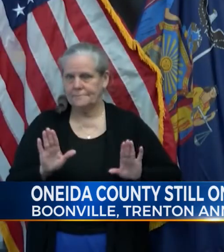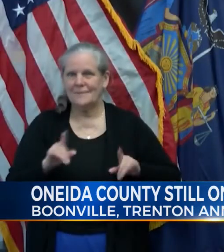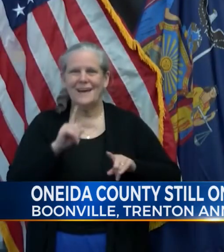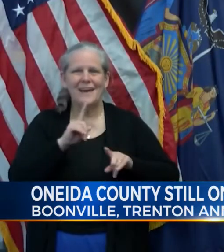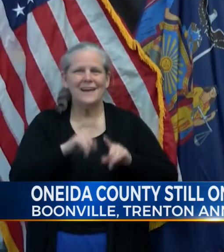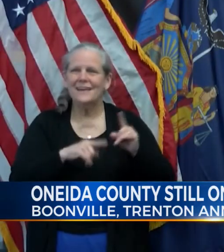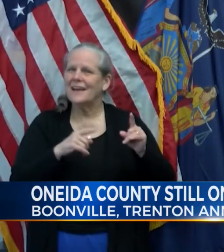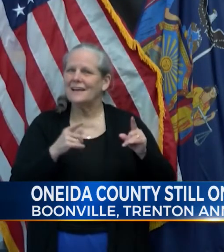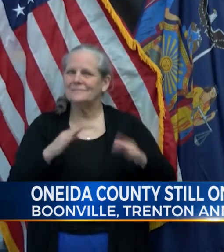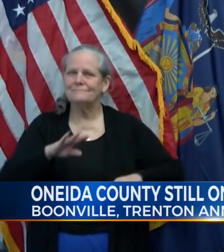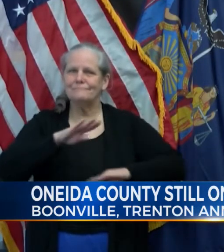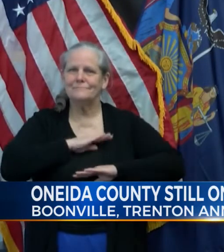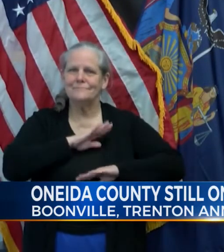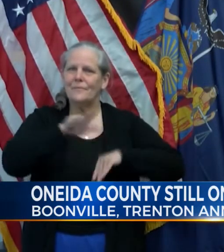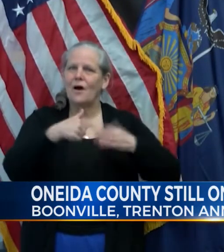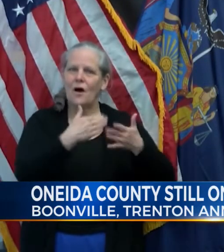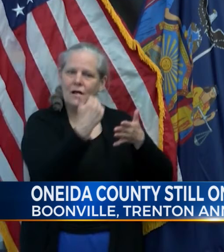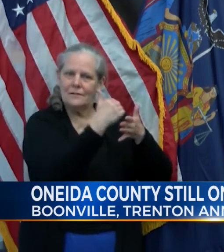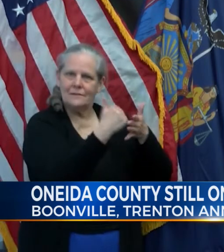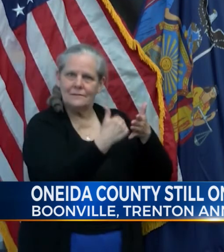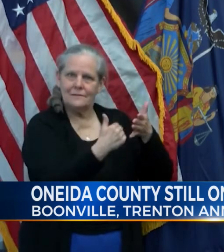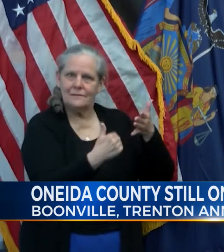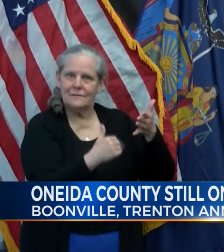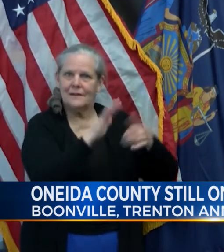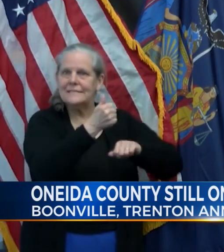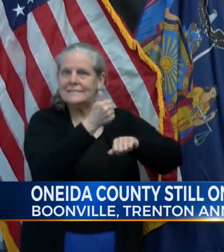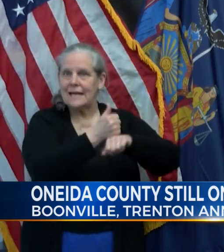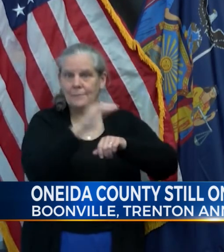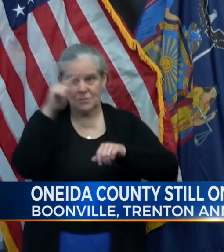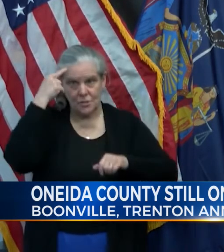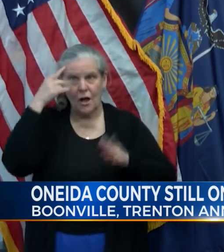that have been set by the governor for reopening beaches.